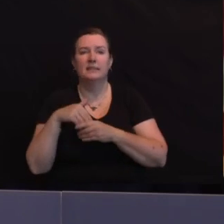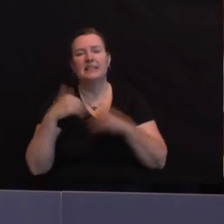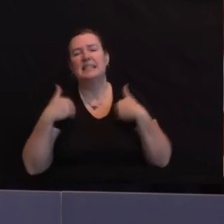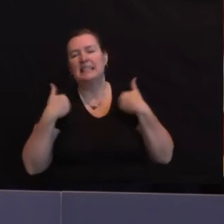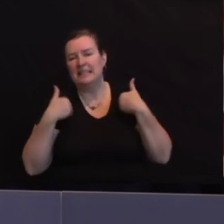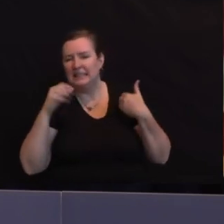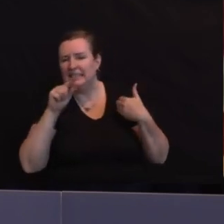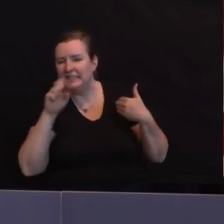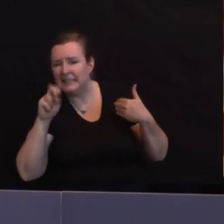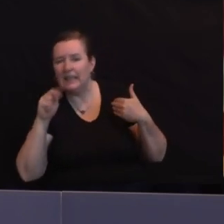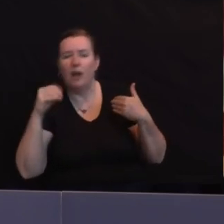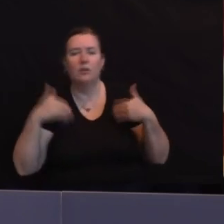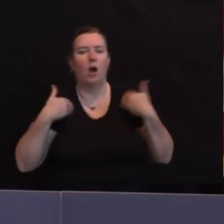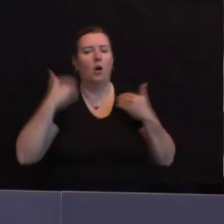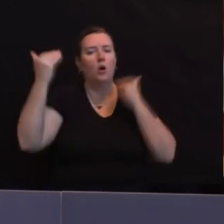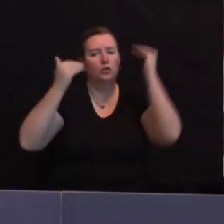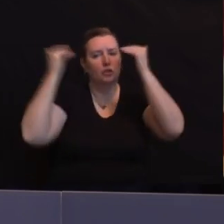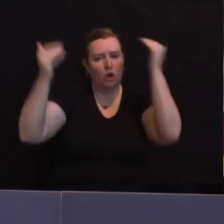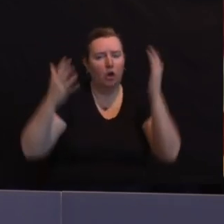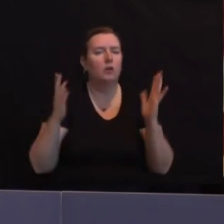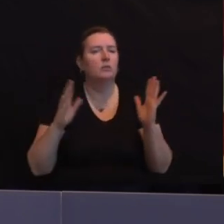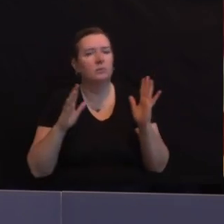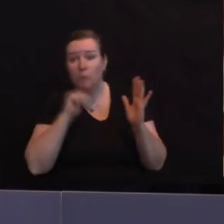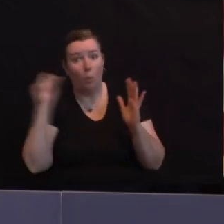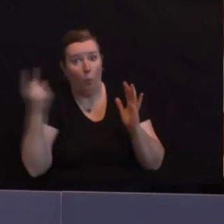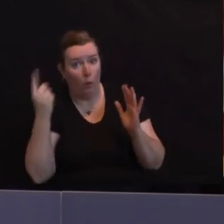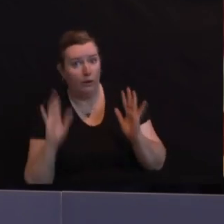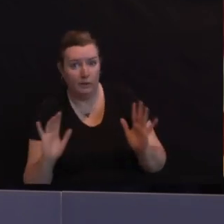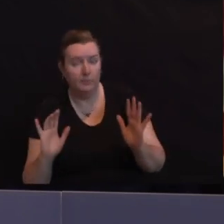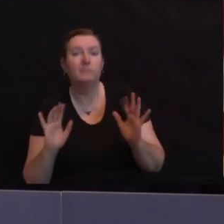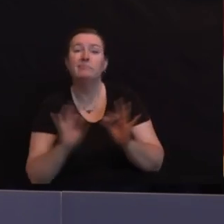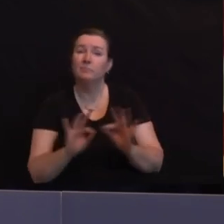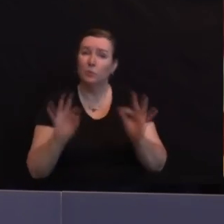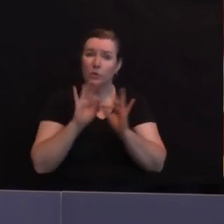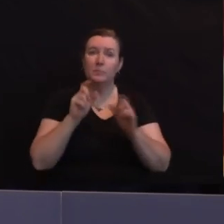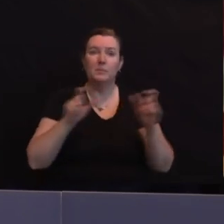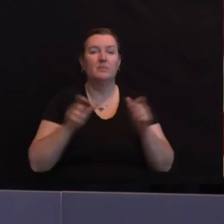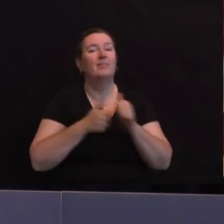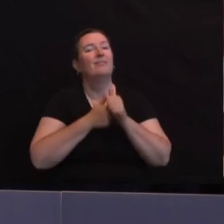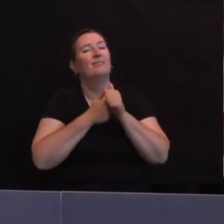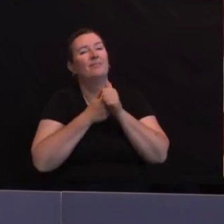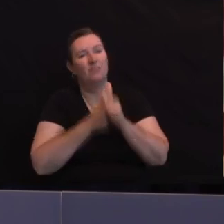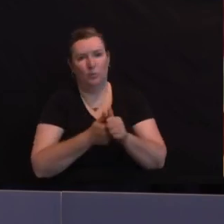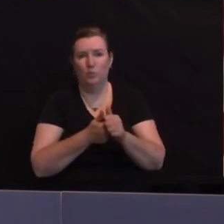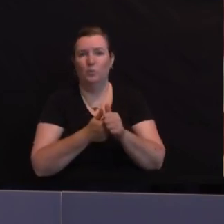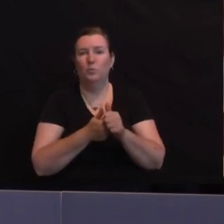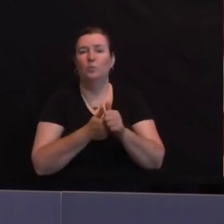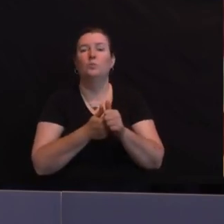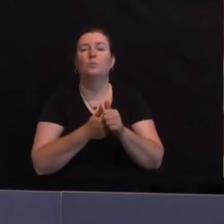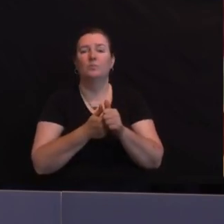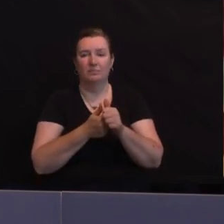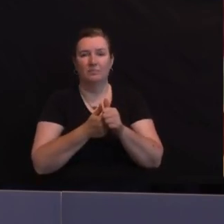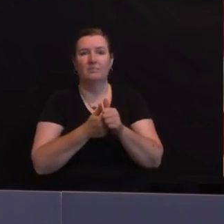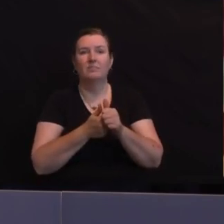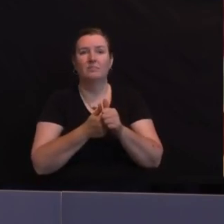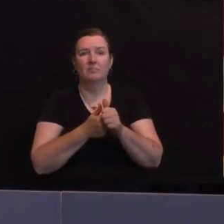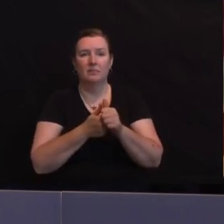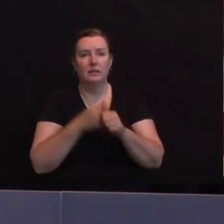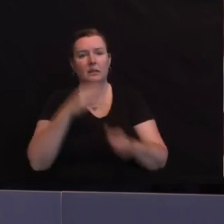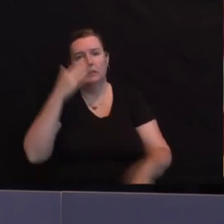but not exclusively. It is vital that residents continue to follow the steps we know can help prevent transmission.